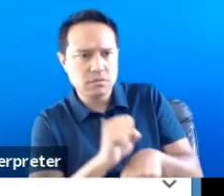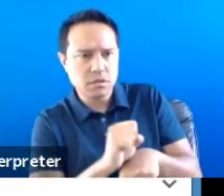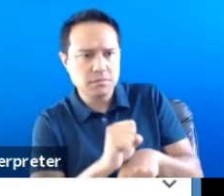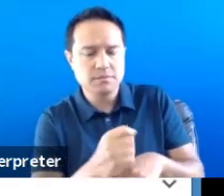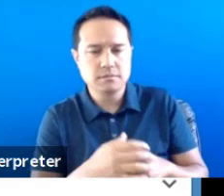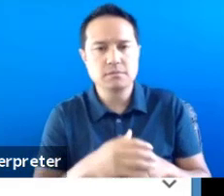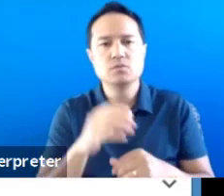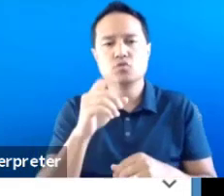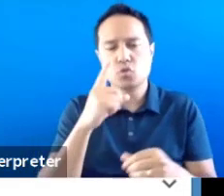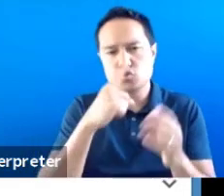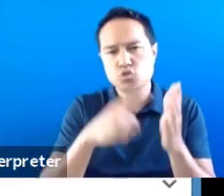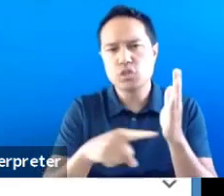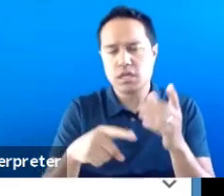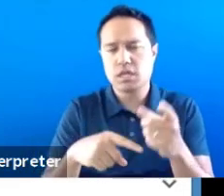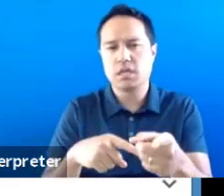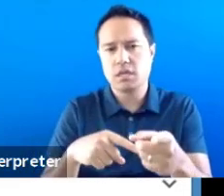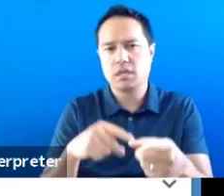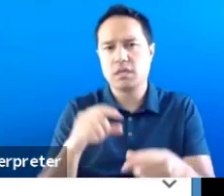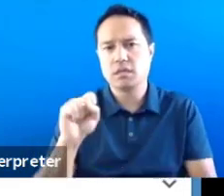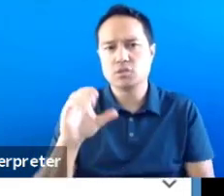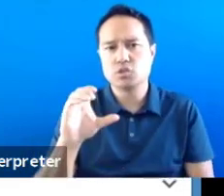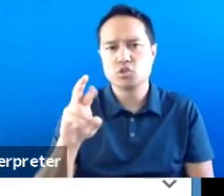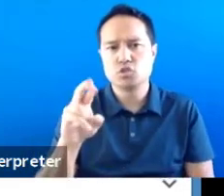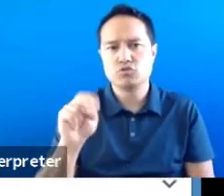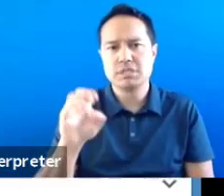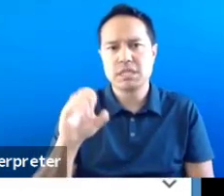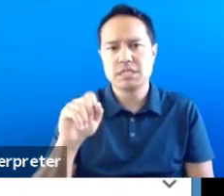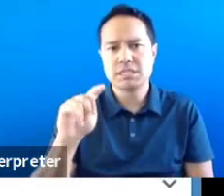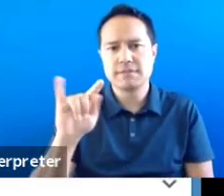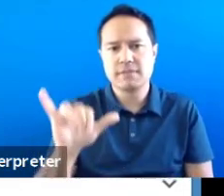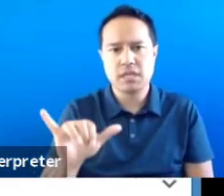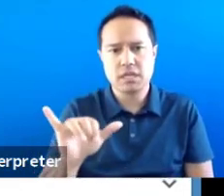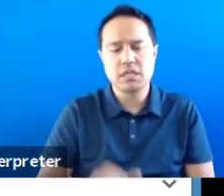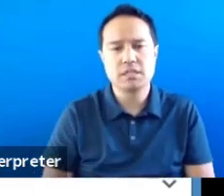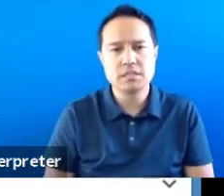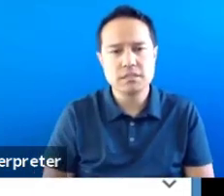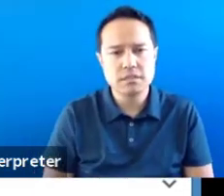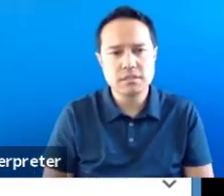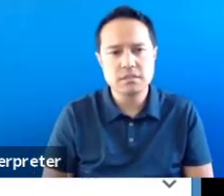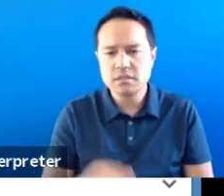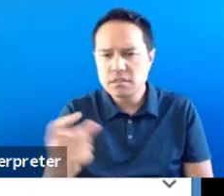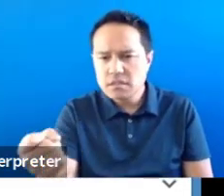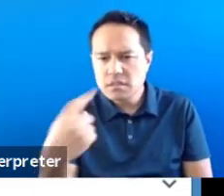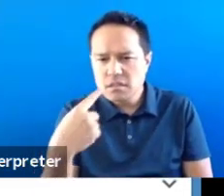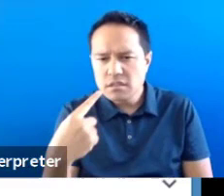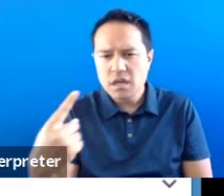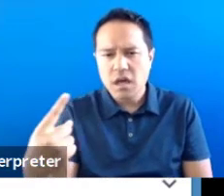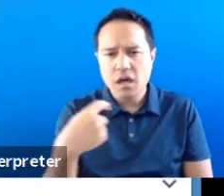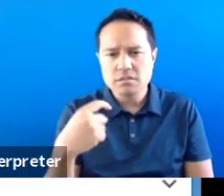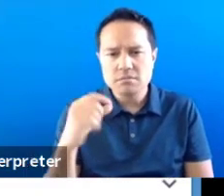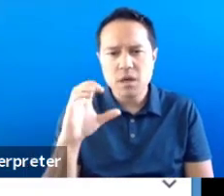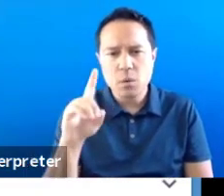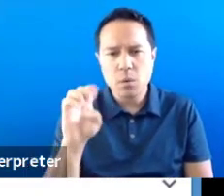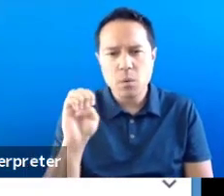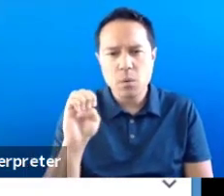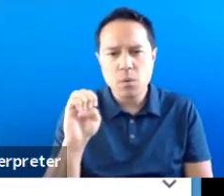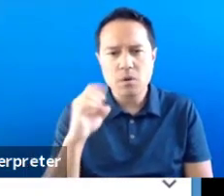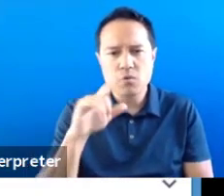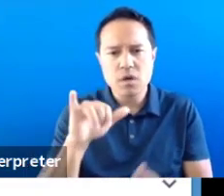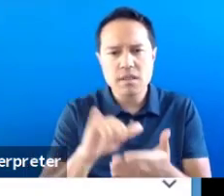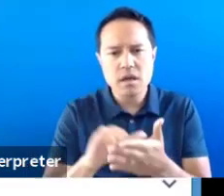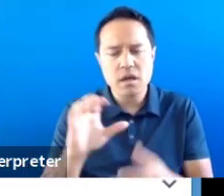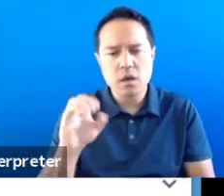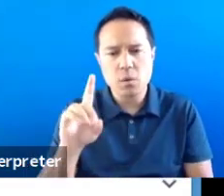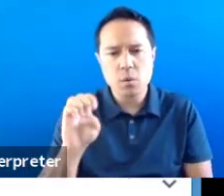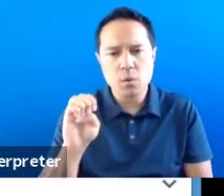Screencastify. Their code for Screencastify to upgrade, I saw that question. The questions are flying by right now. Let's